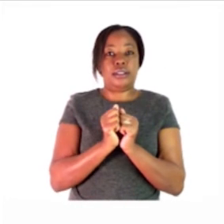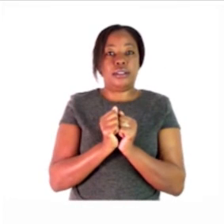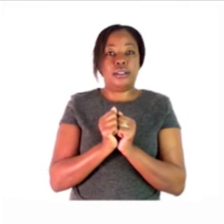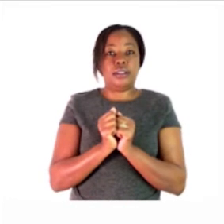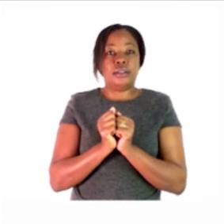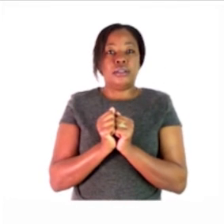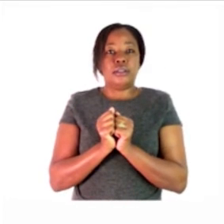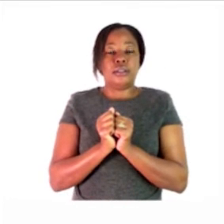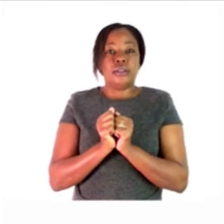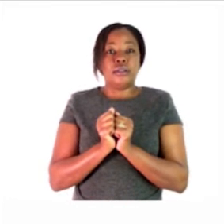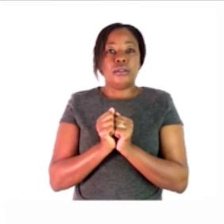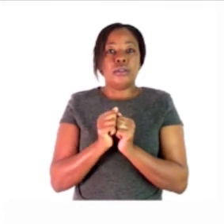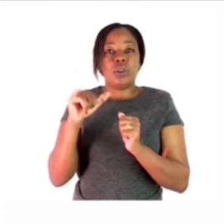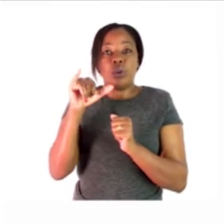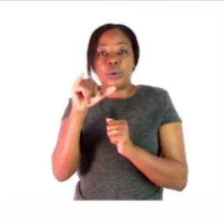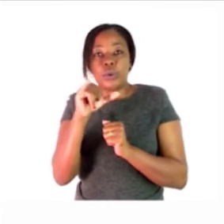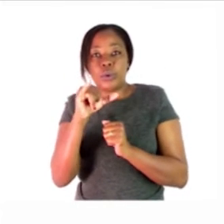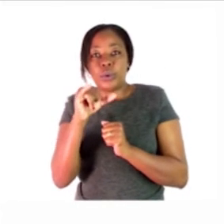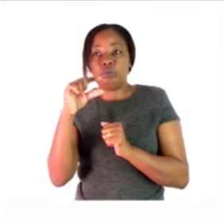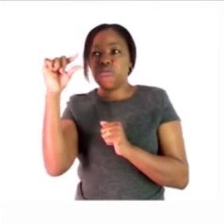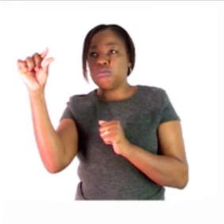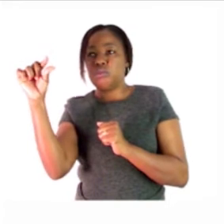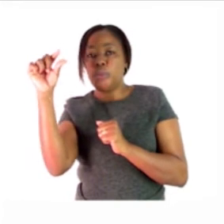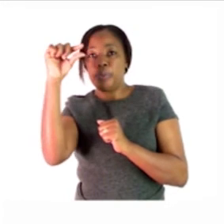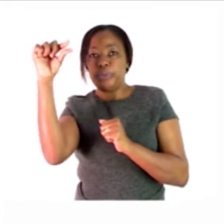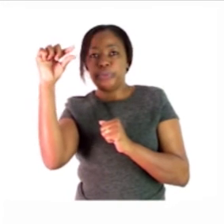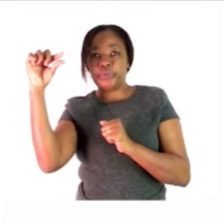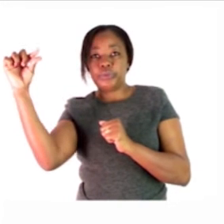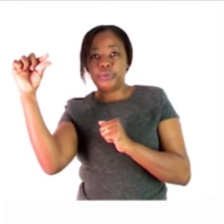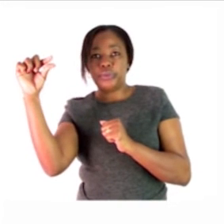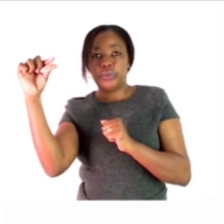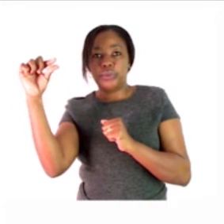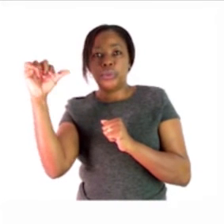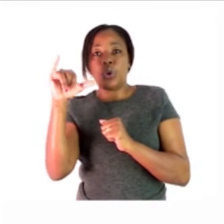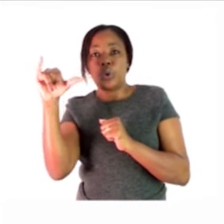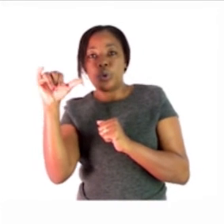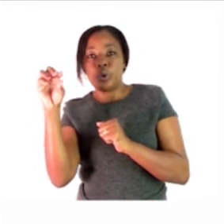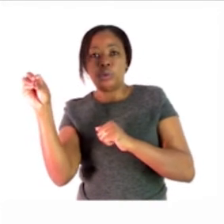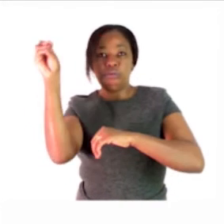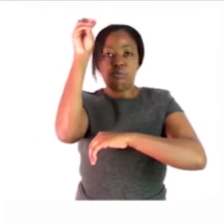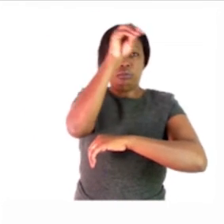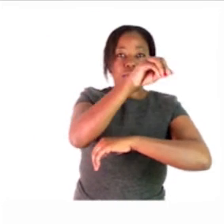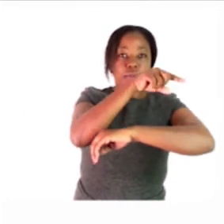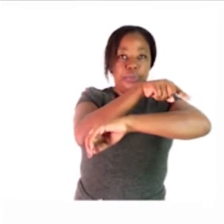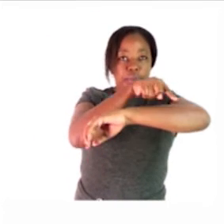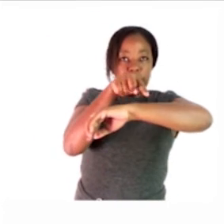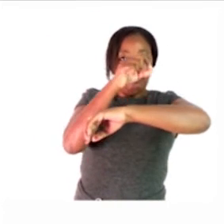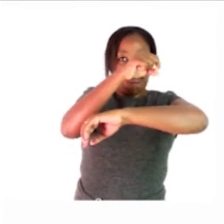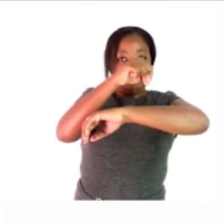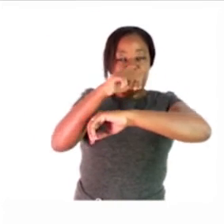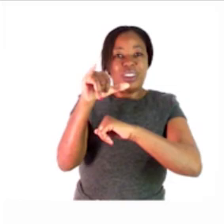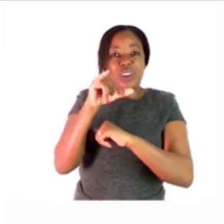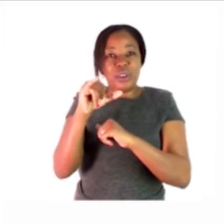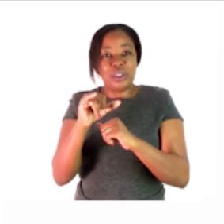Which words between the two will best fit in each statement? Okay, so you read the